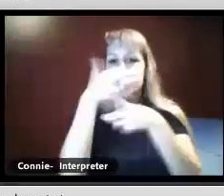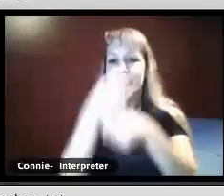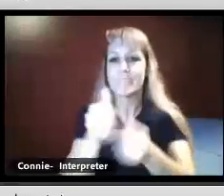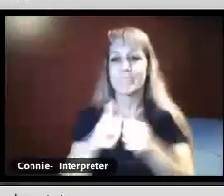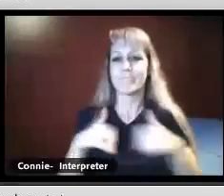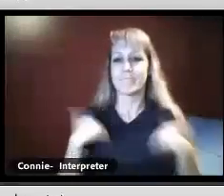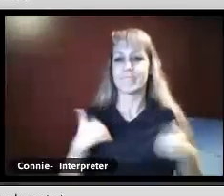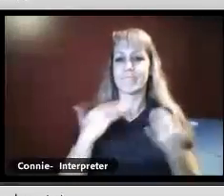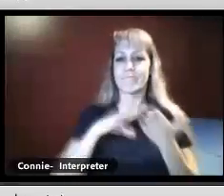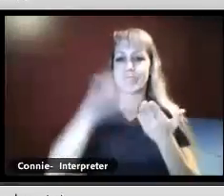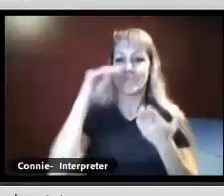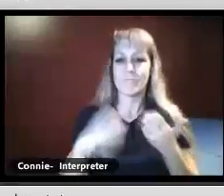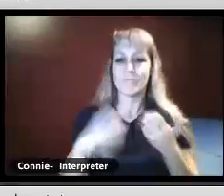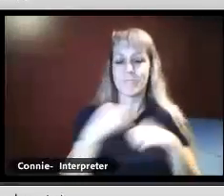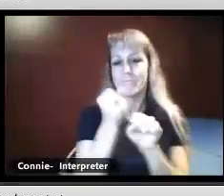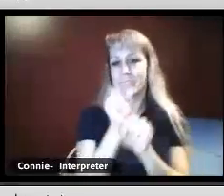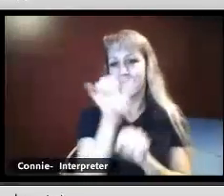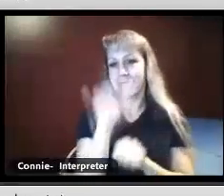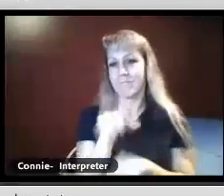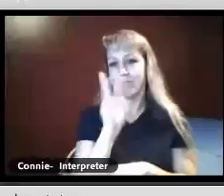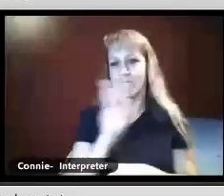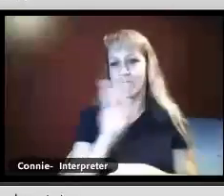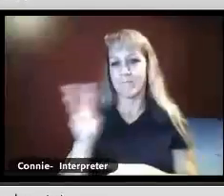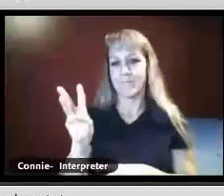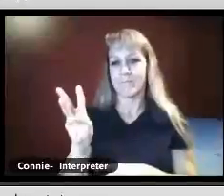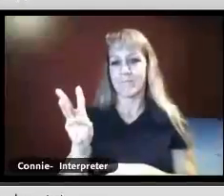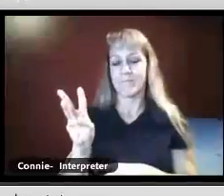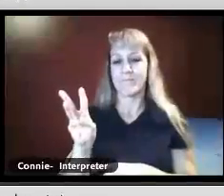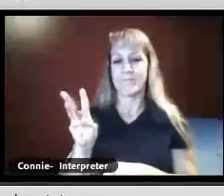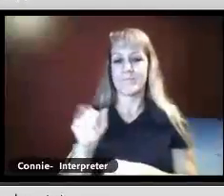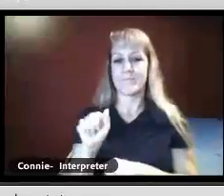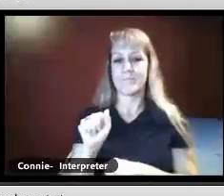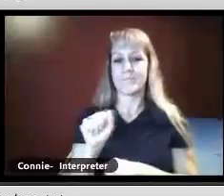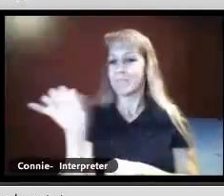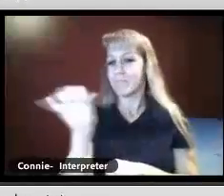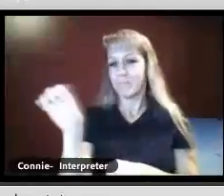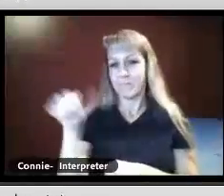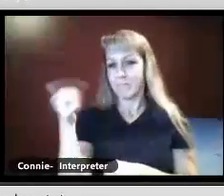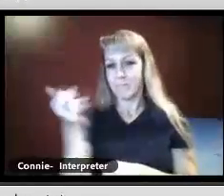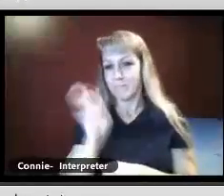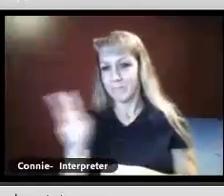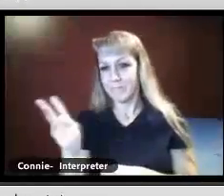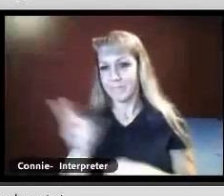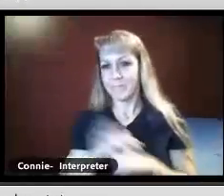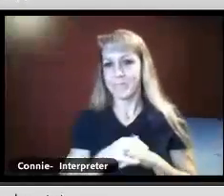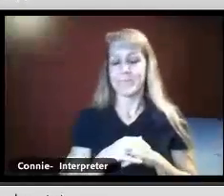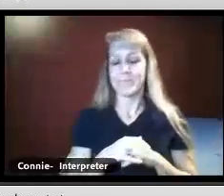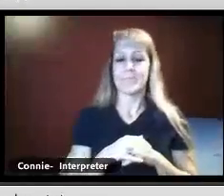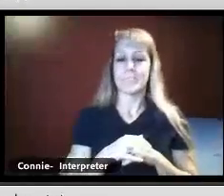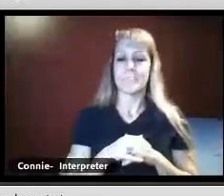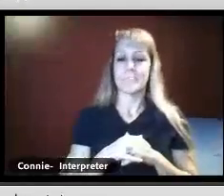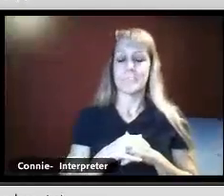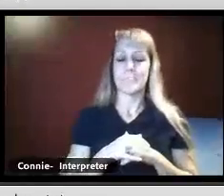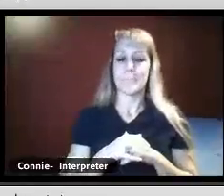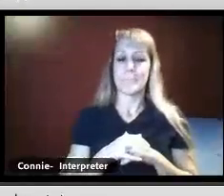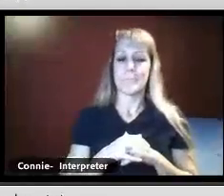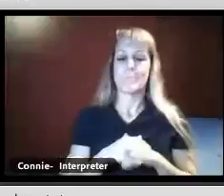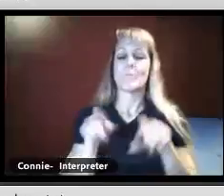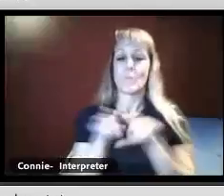website. This website, like the others we've looked at, and I hope I don't sound like a broken record,